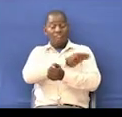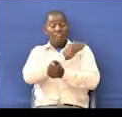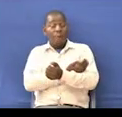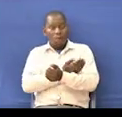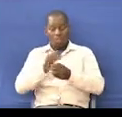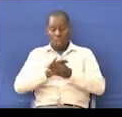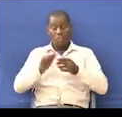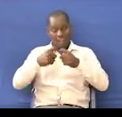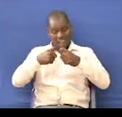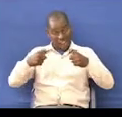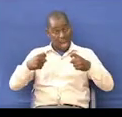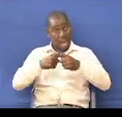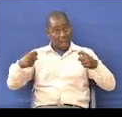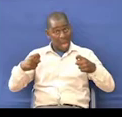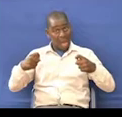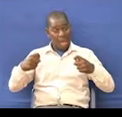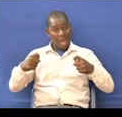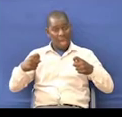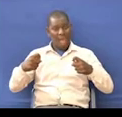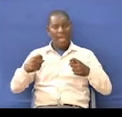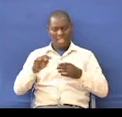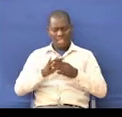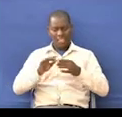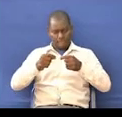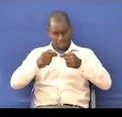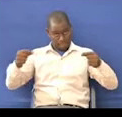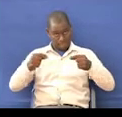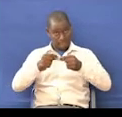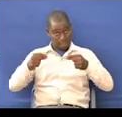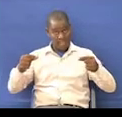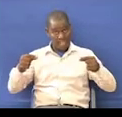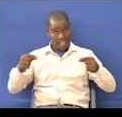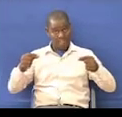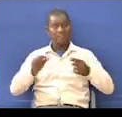a rubber, means which is compressing it.